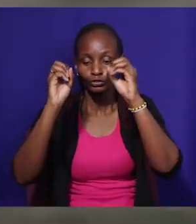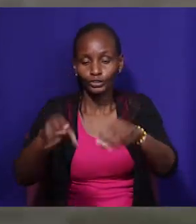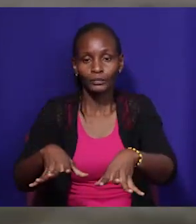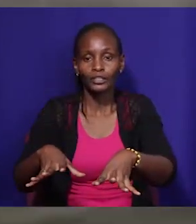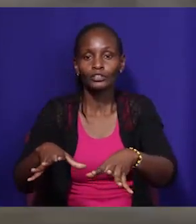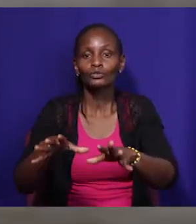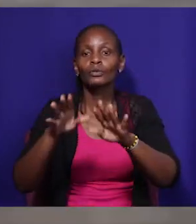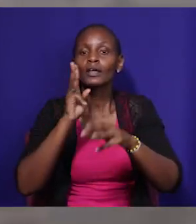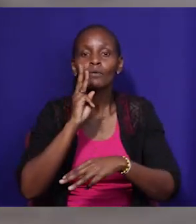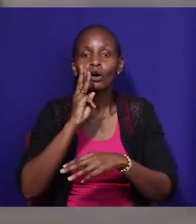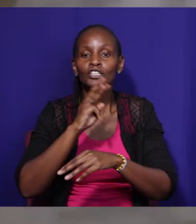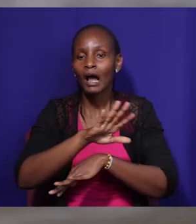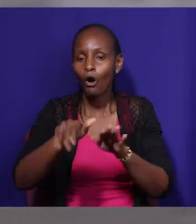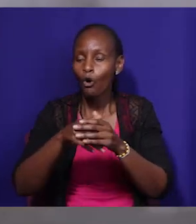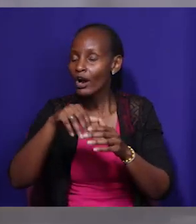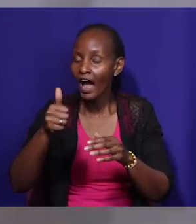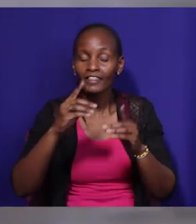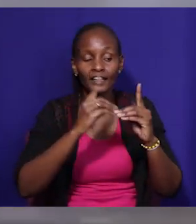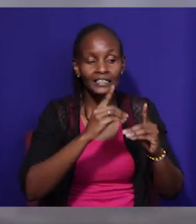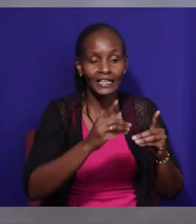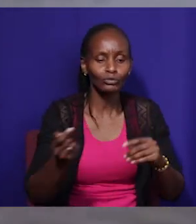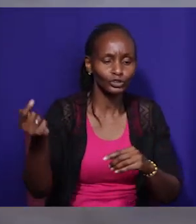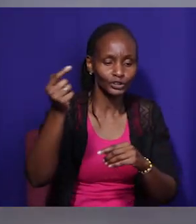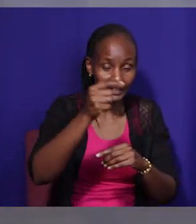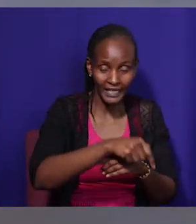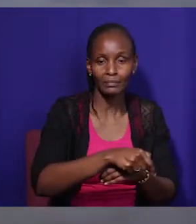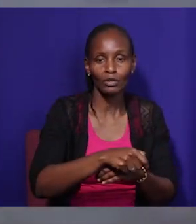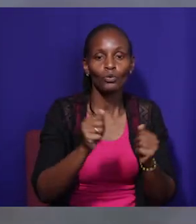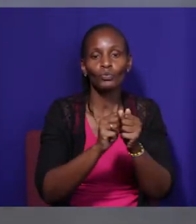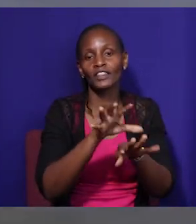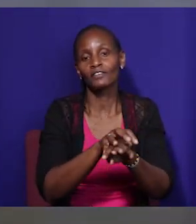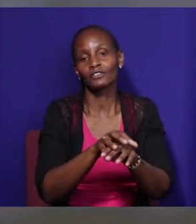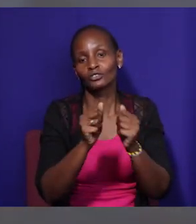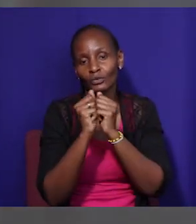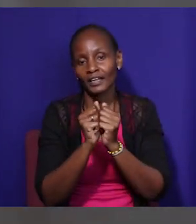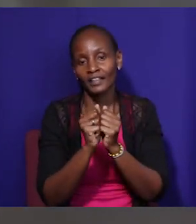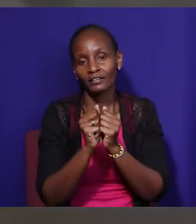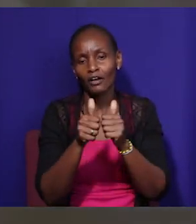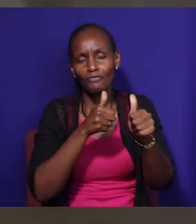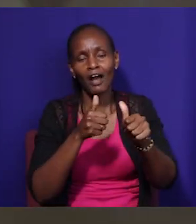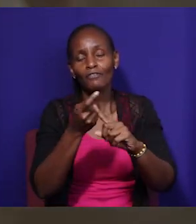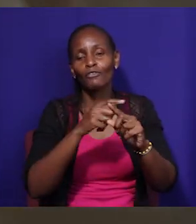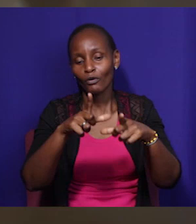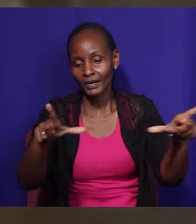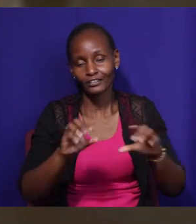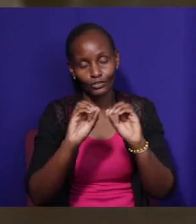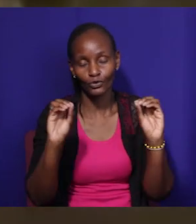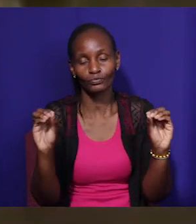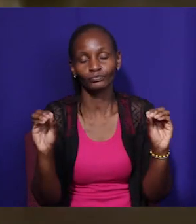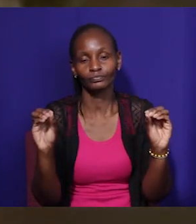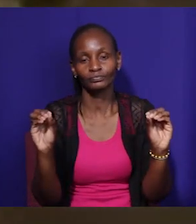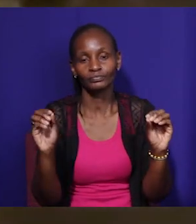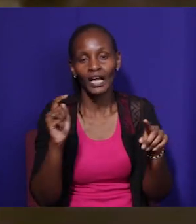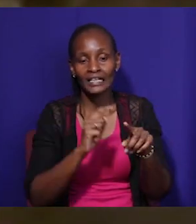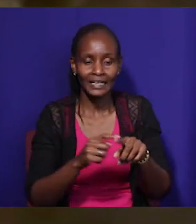The other disciples came to shore in the boat, pulling the net full of fish. They were not very far from land, about 100 yards away. When